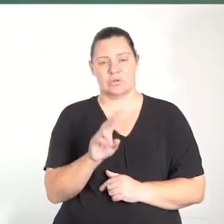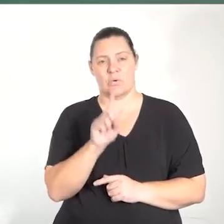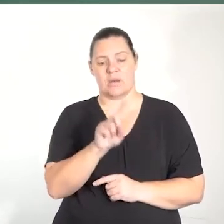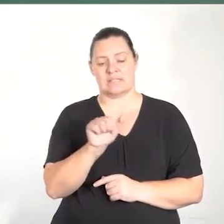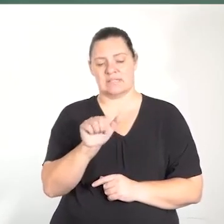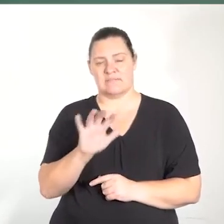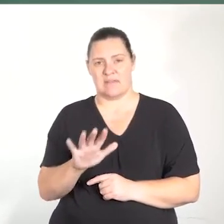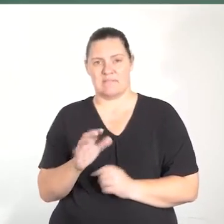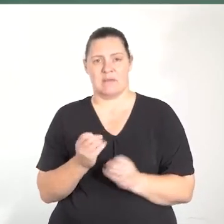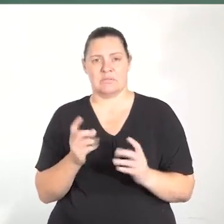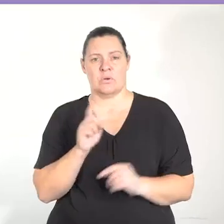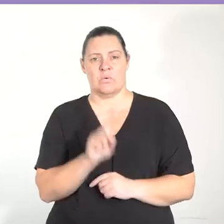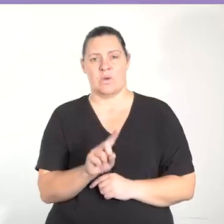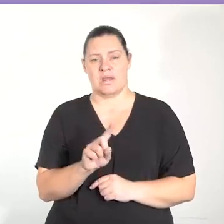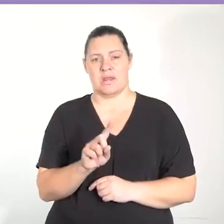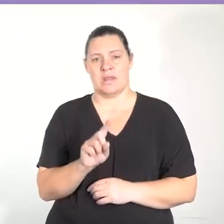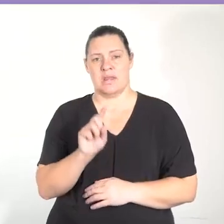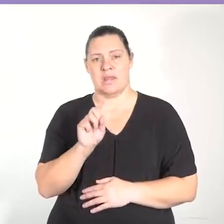plus 165 is